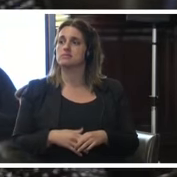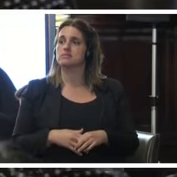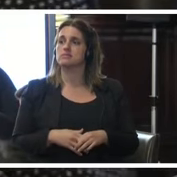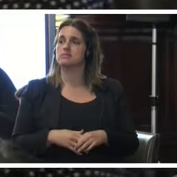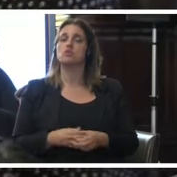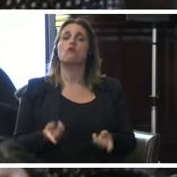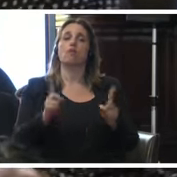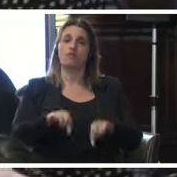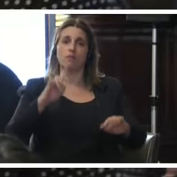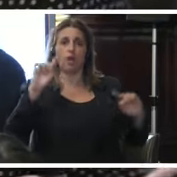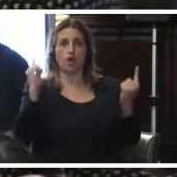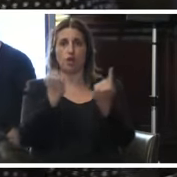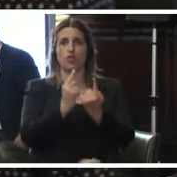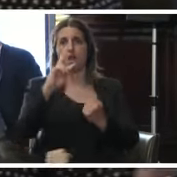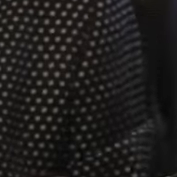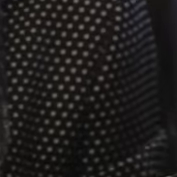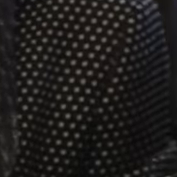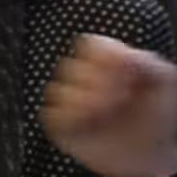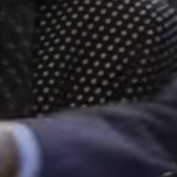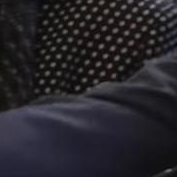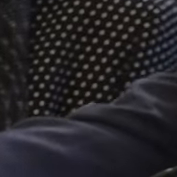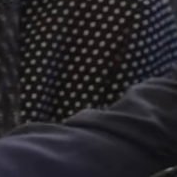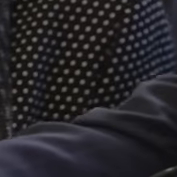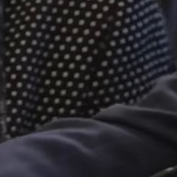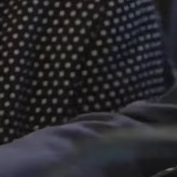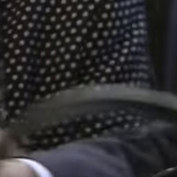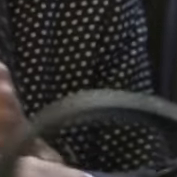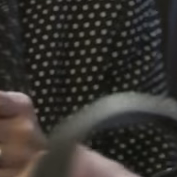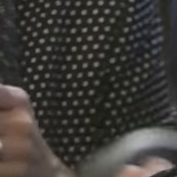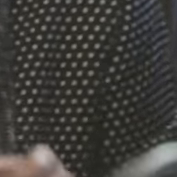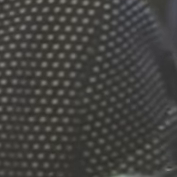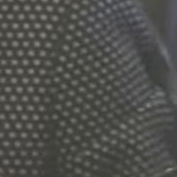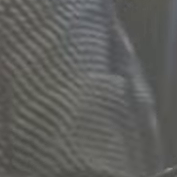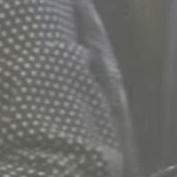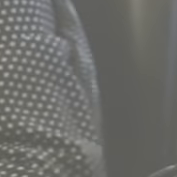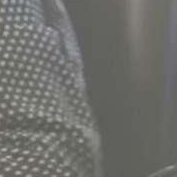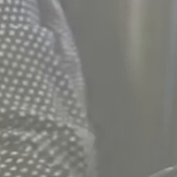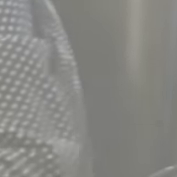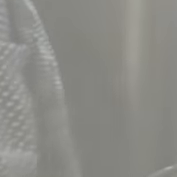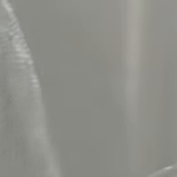Reanudamos a las 2:30 de la tarde.